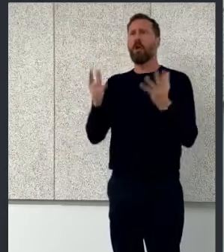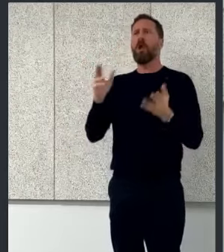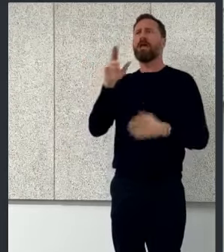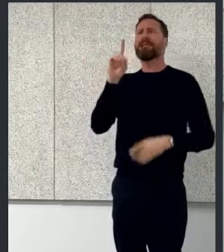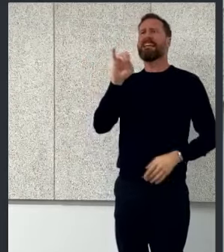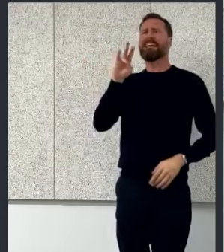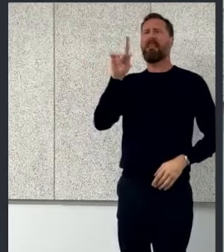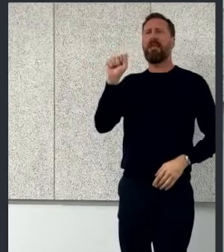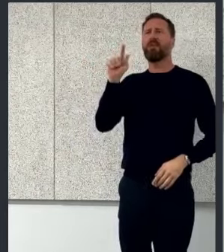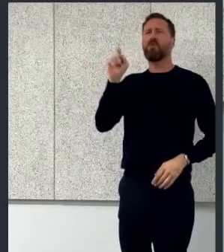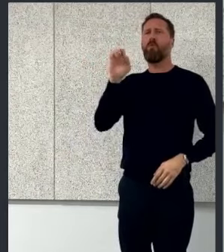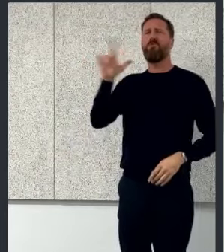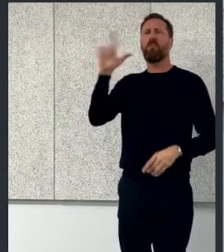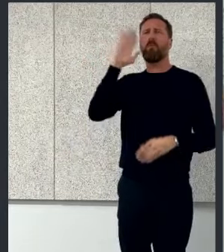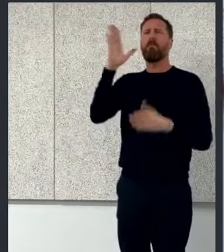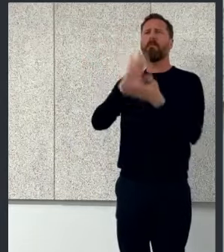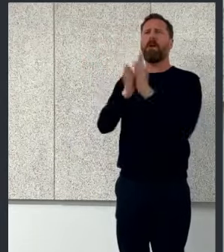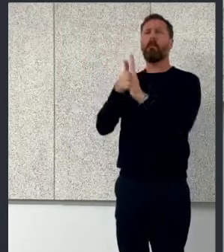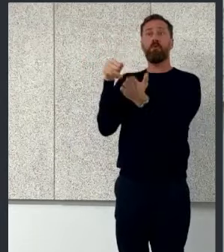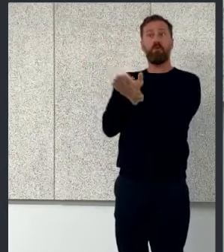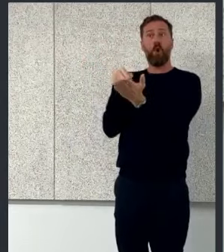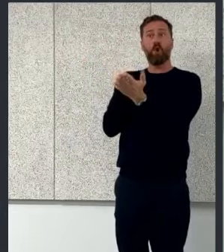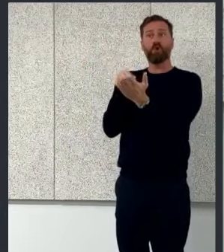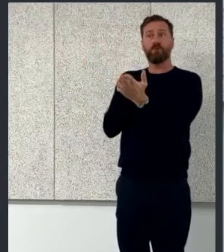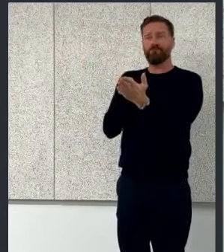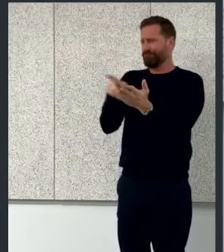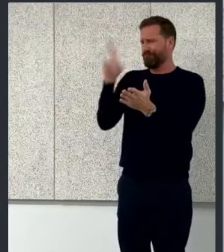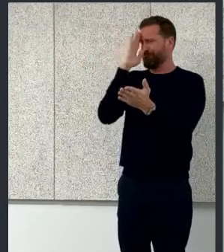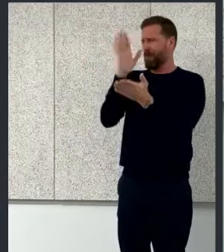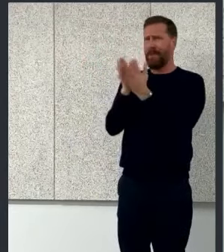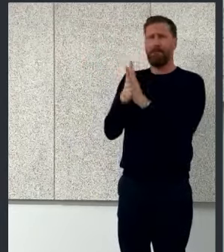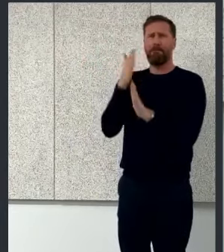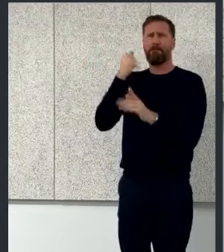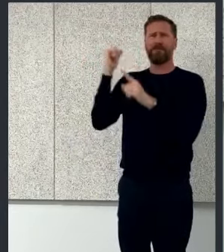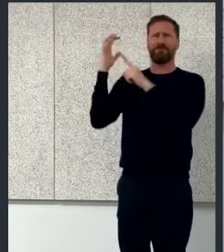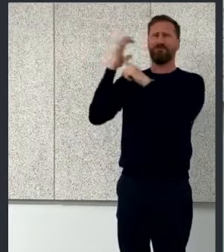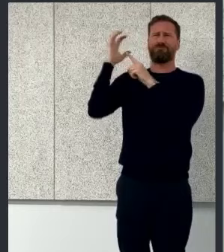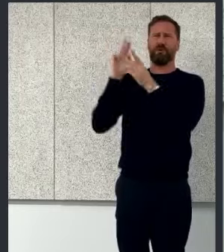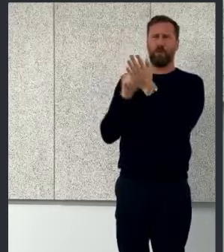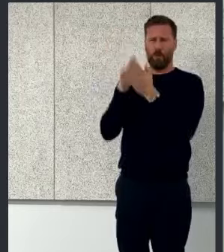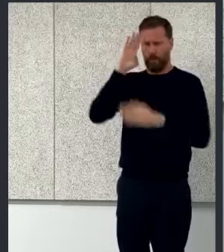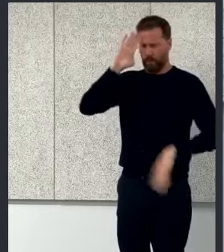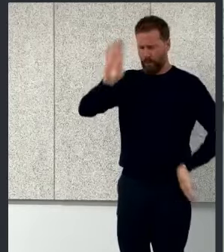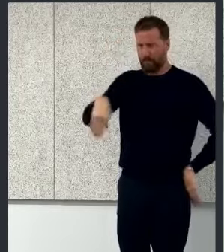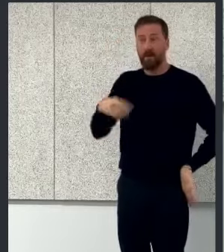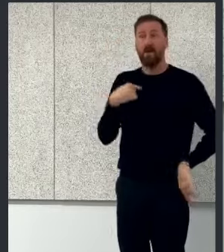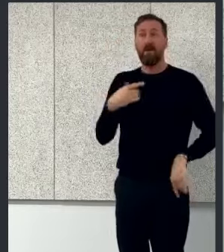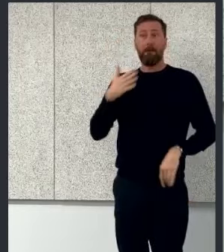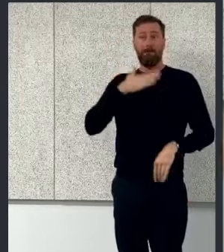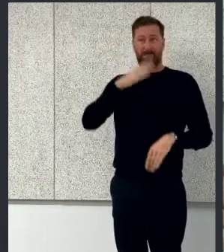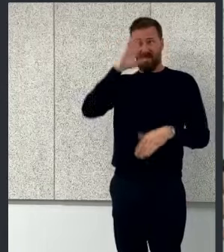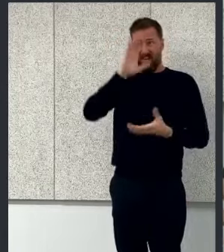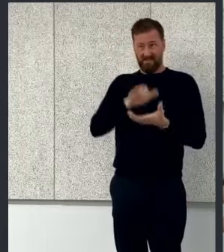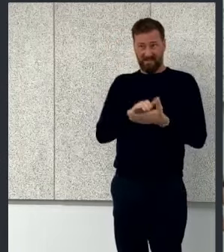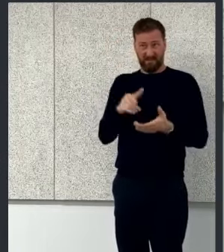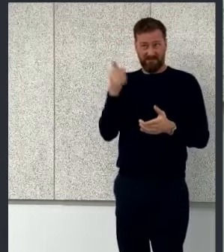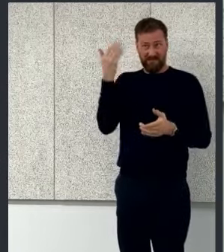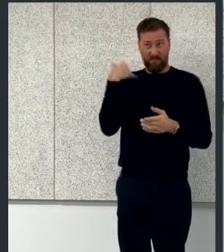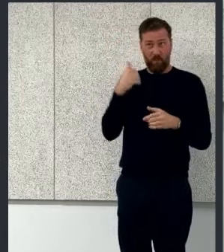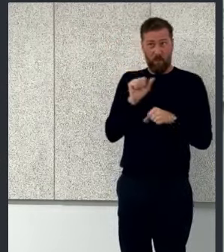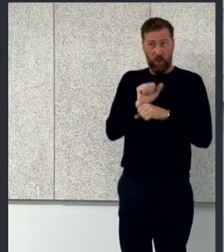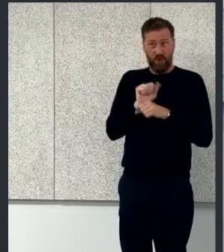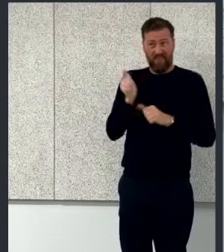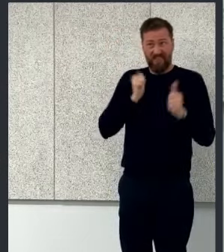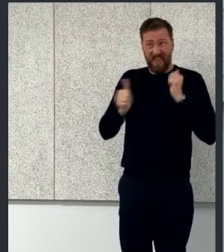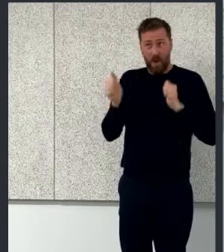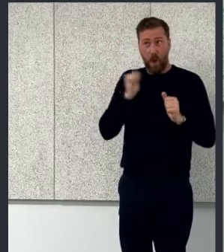theatrical background, right? So my husband's worked in theater for 20 years. He has now left. He's finishing up his master's degree to be a high school English teacher.